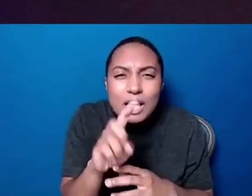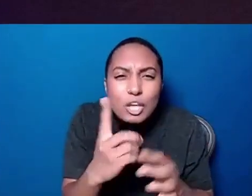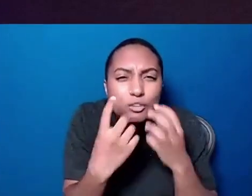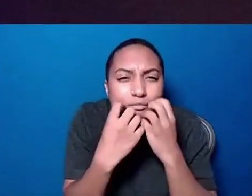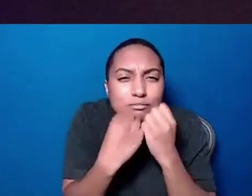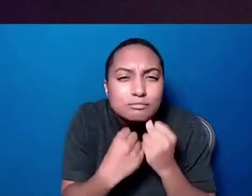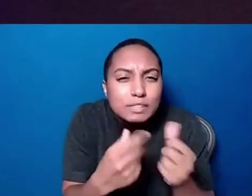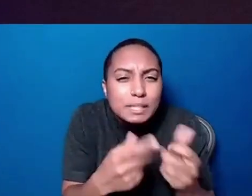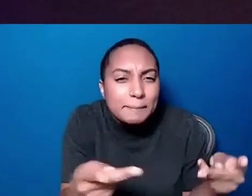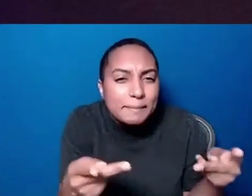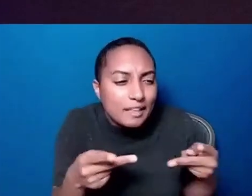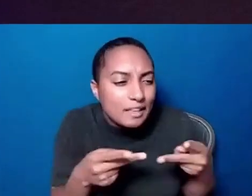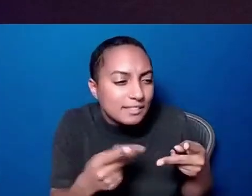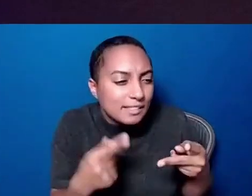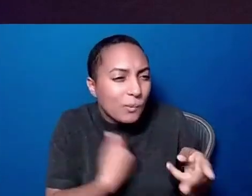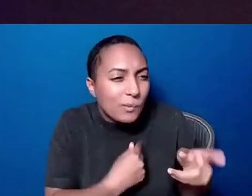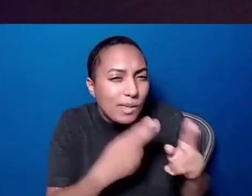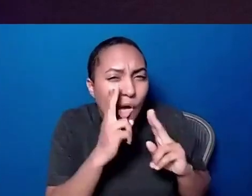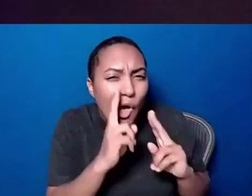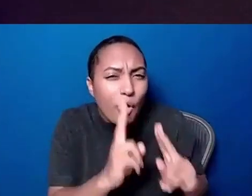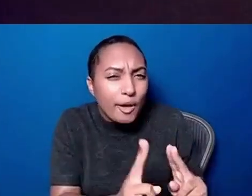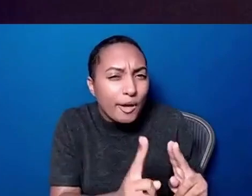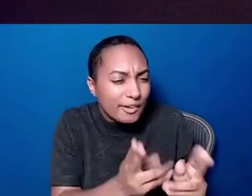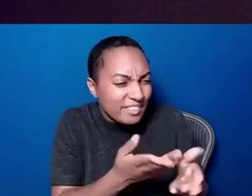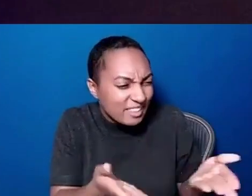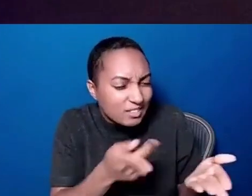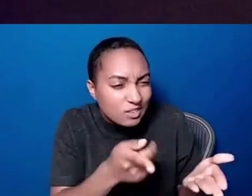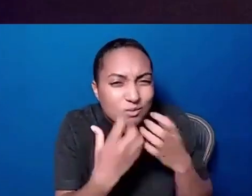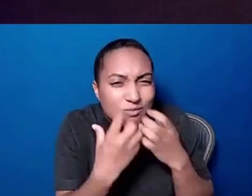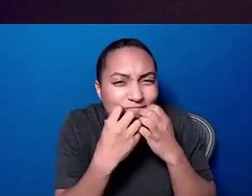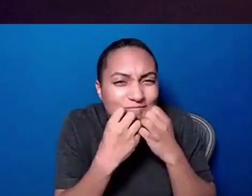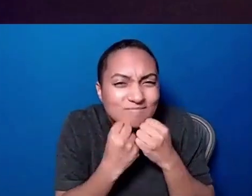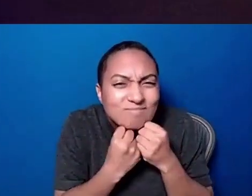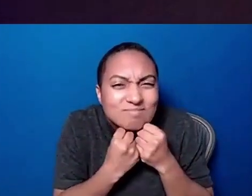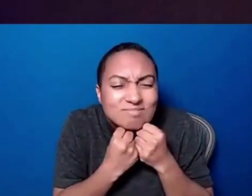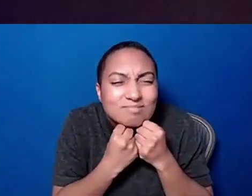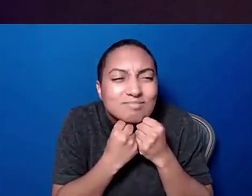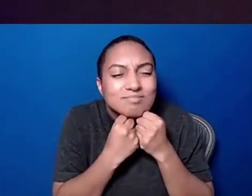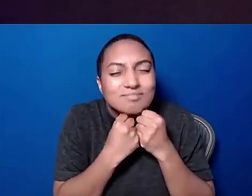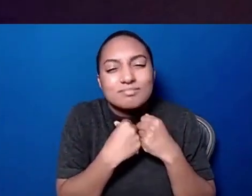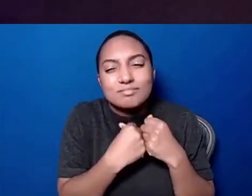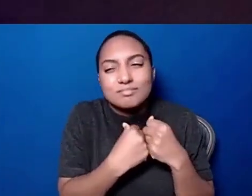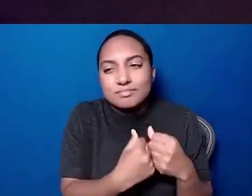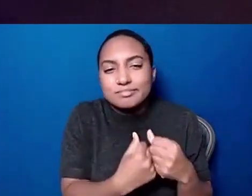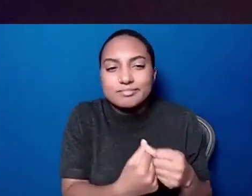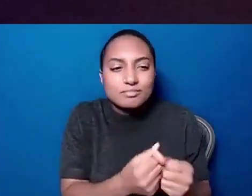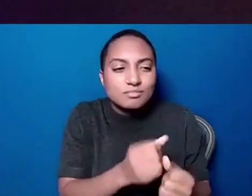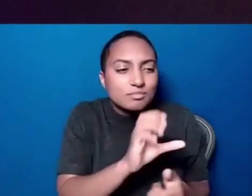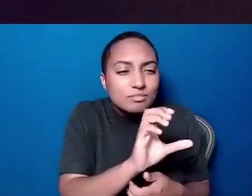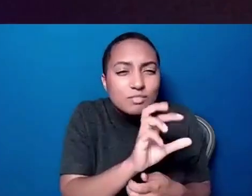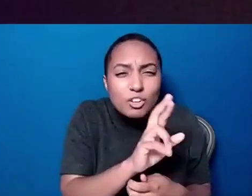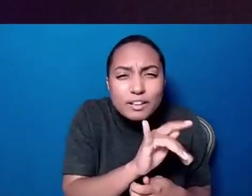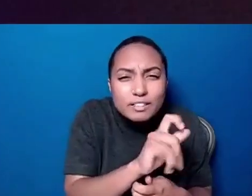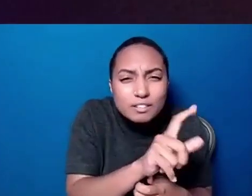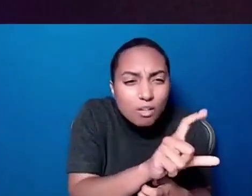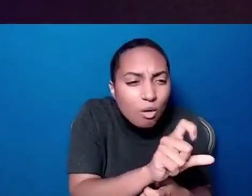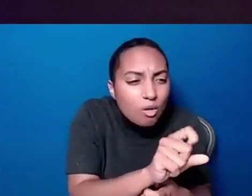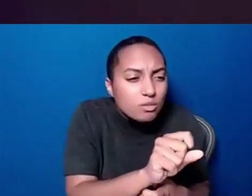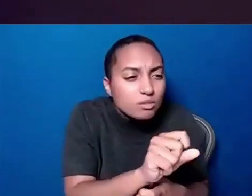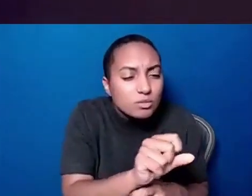beloveds, things that you cherish, found treasures, crystals, stones,